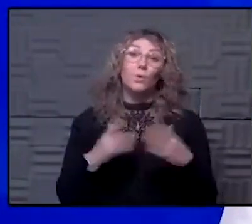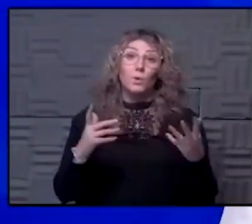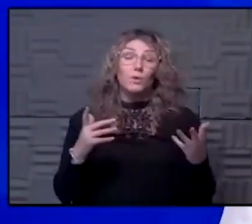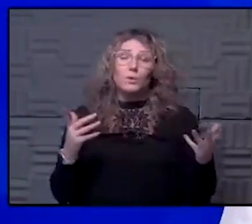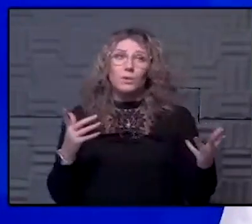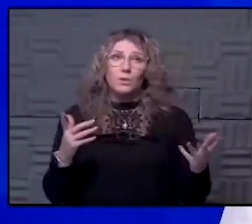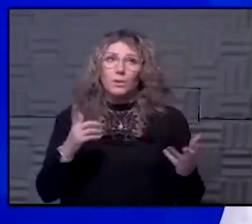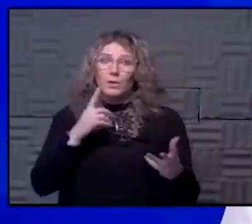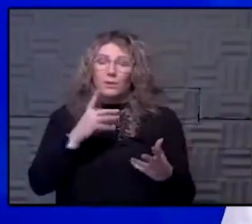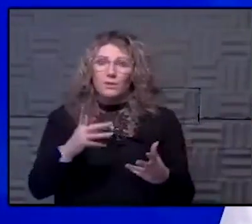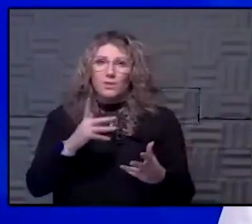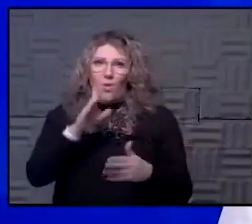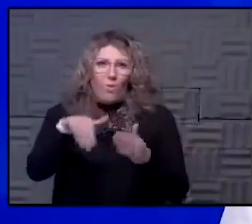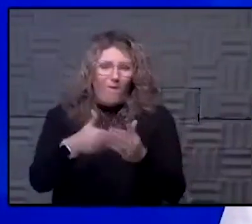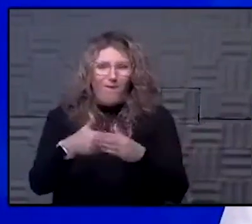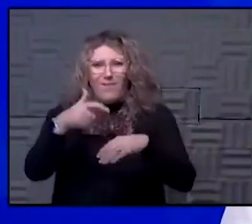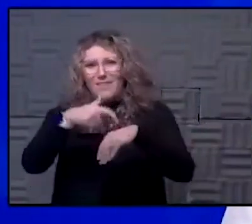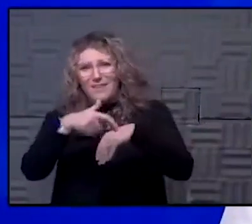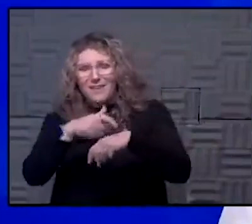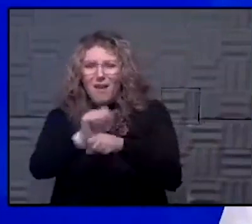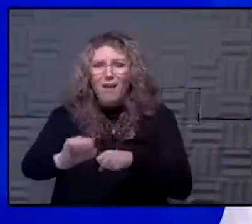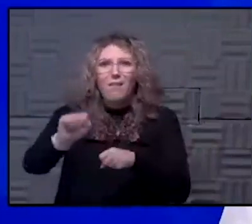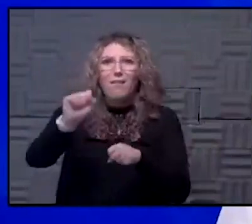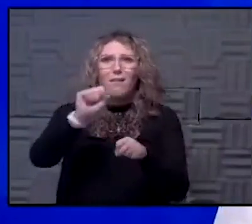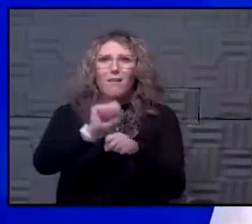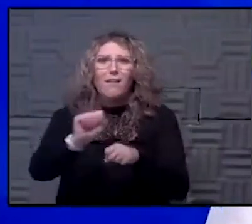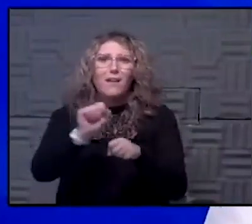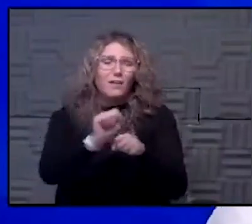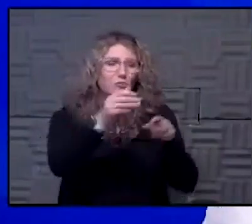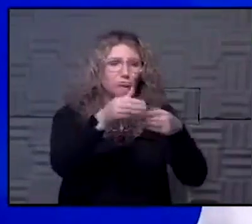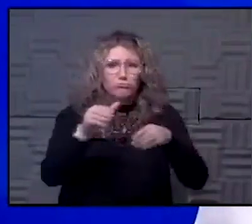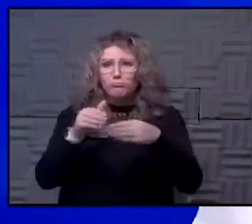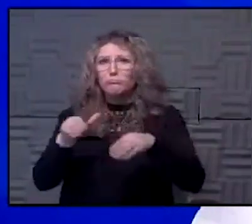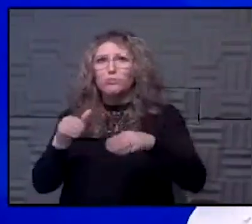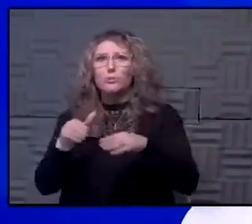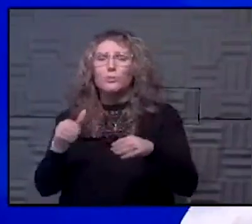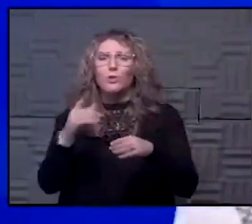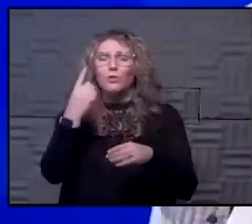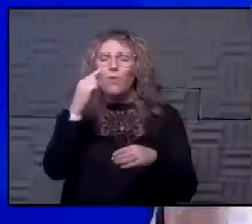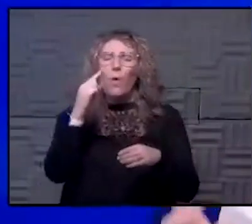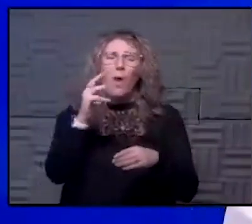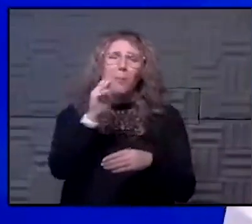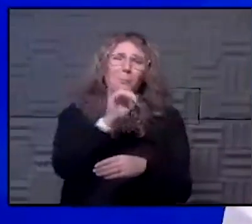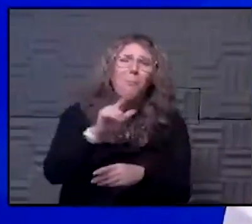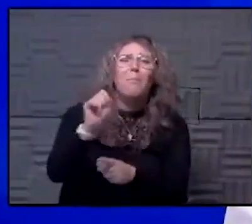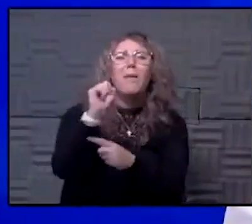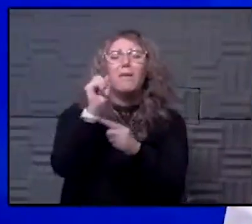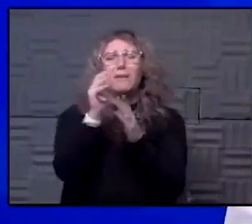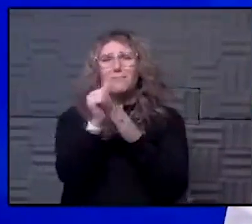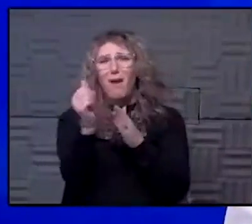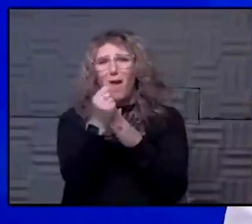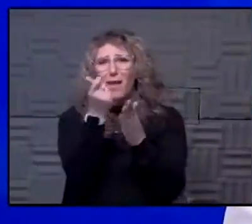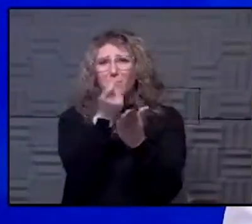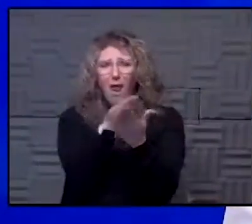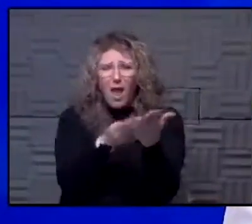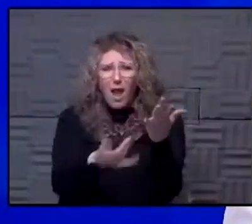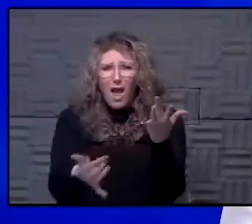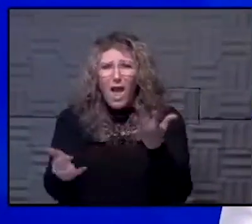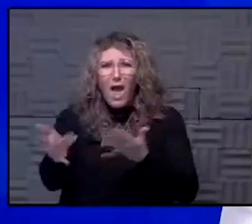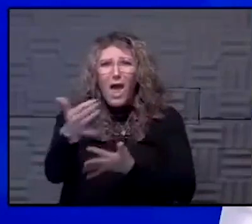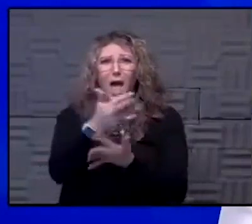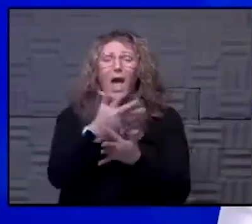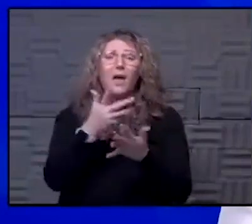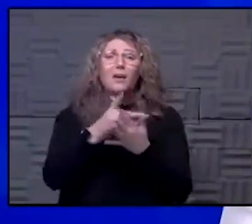they just totally missed it. They spent all this time on trying to redistribute it for millions and millions of dollars to fly these organs around the